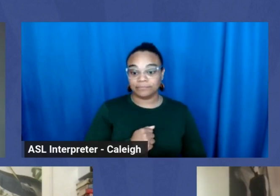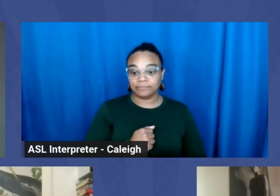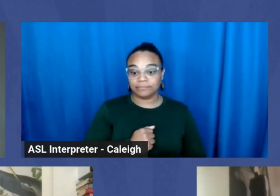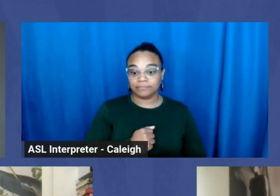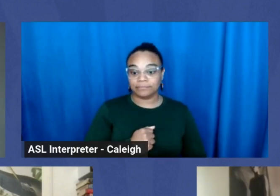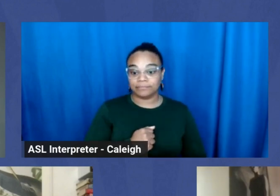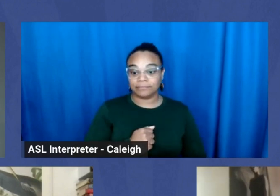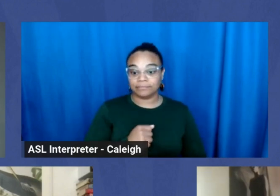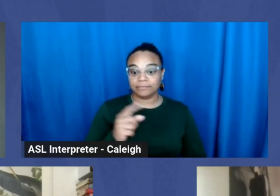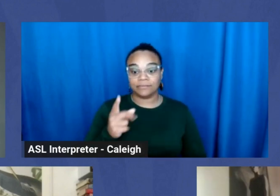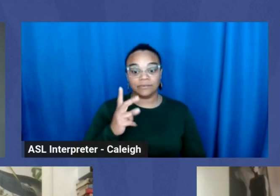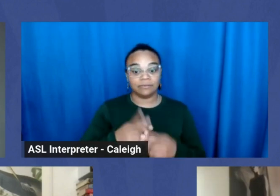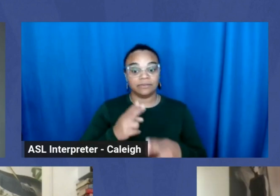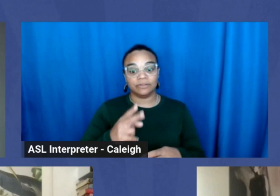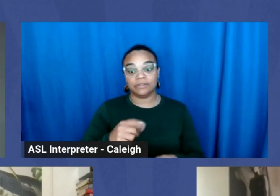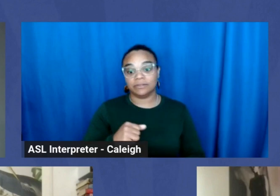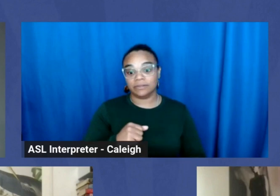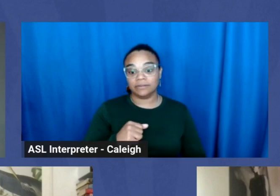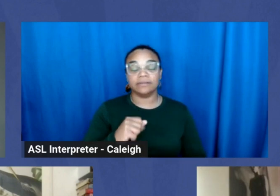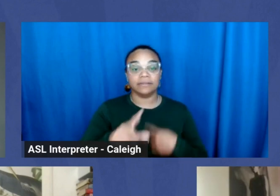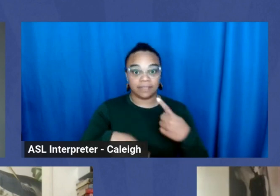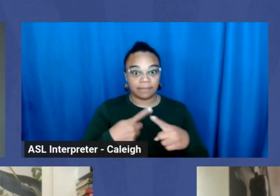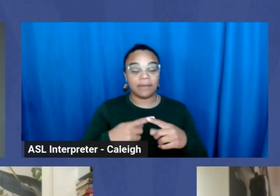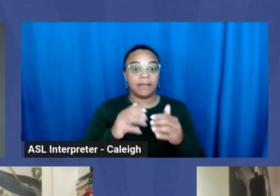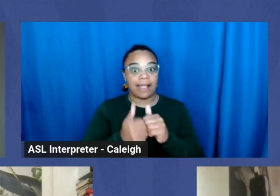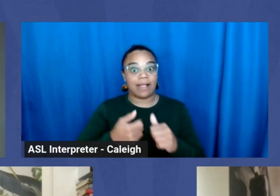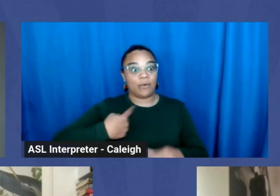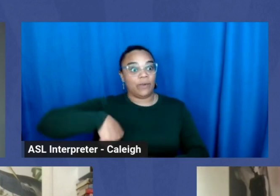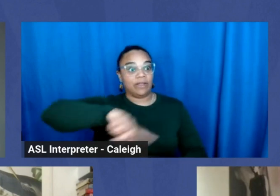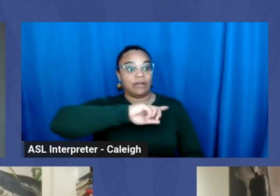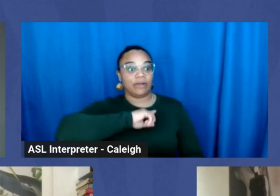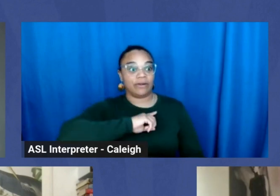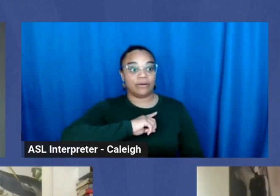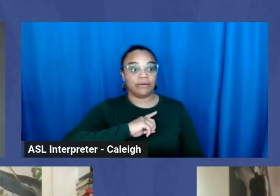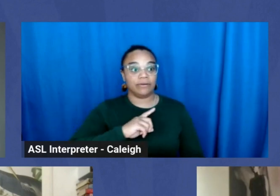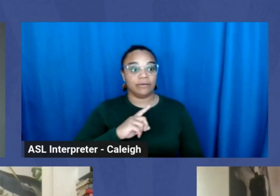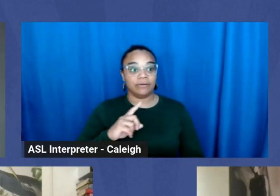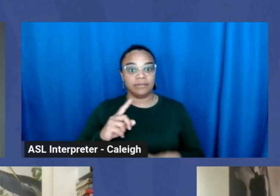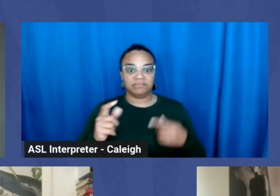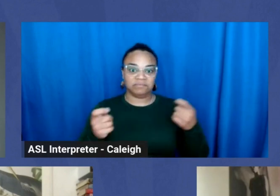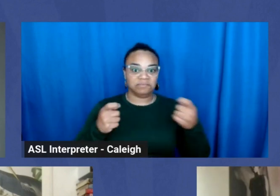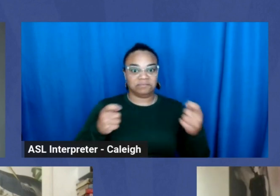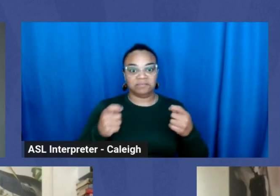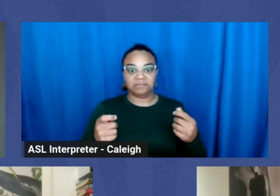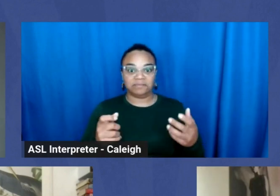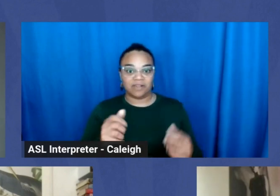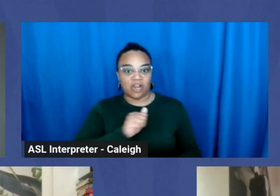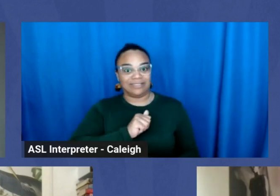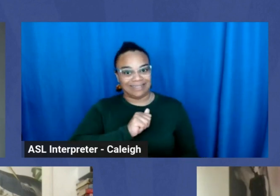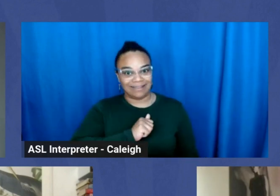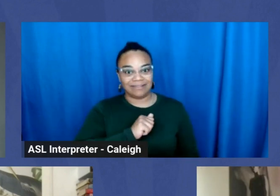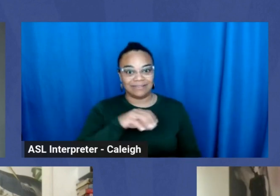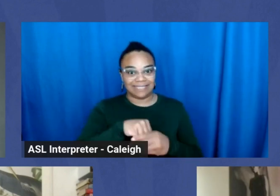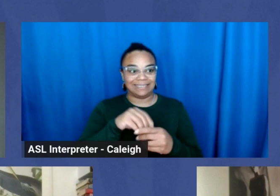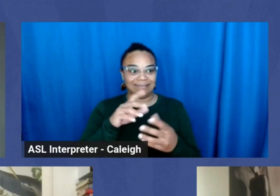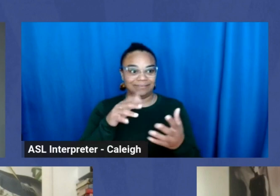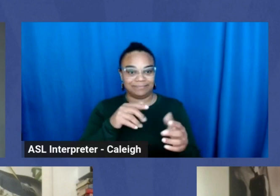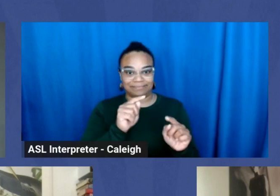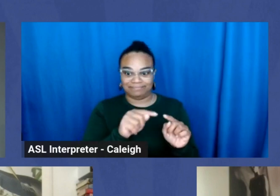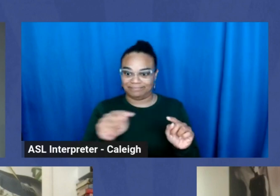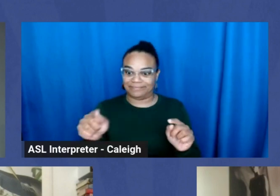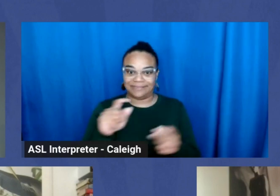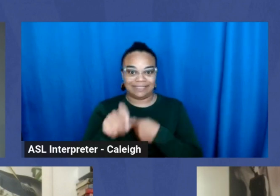you brought up talking about how we are policing ourselves at specific